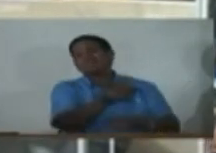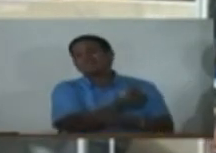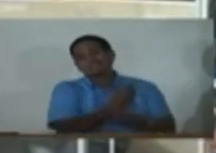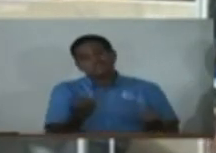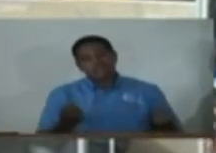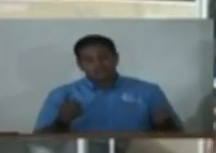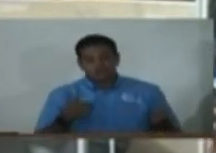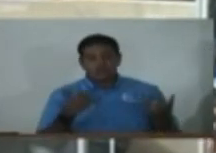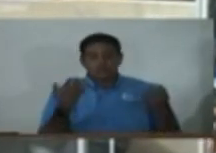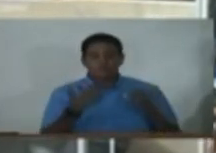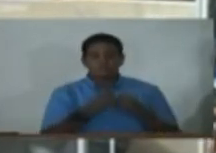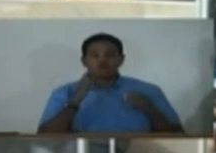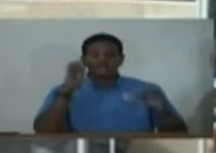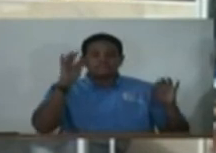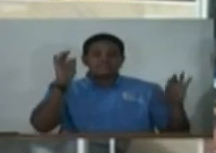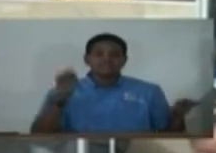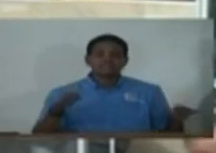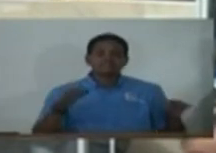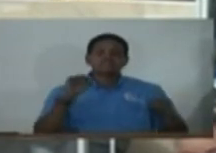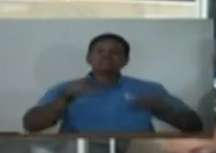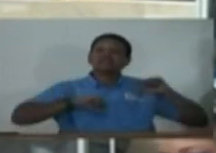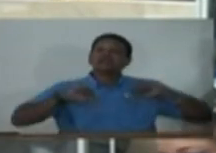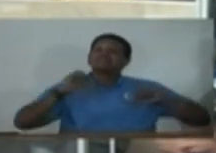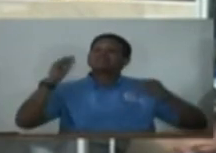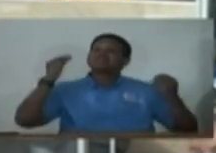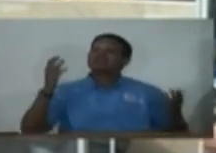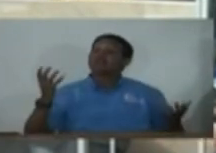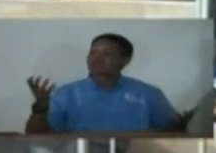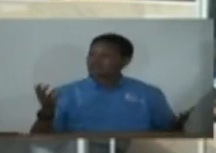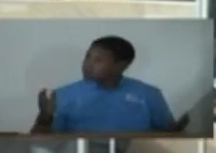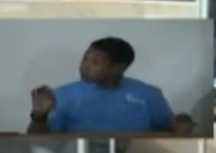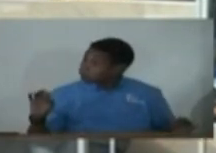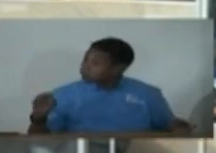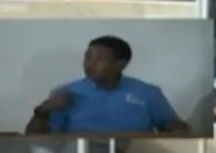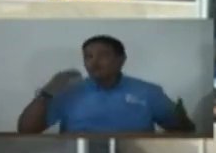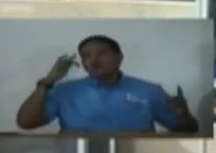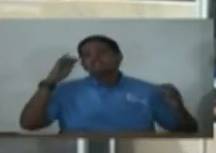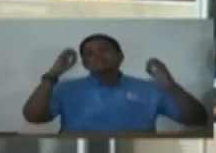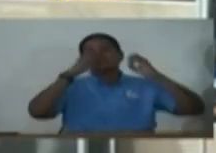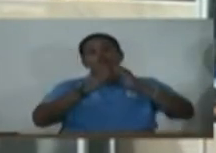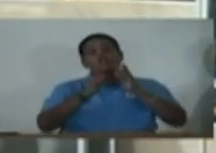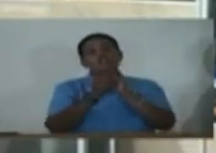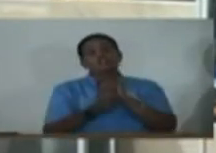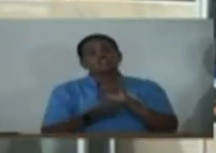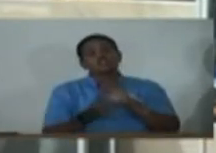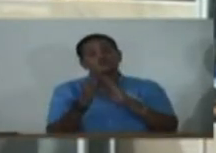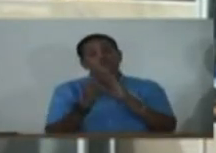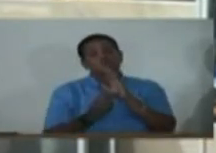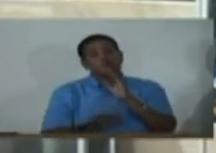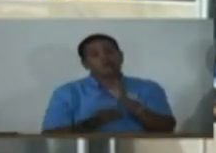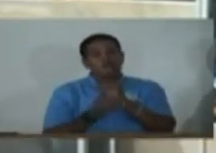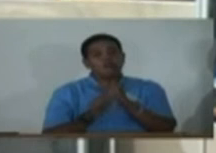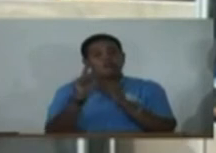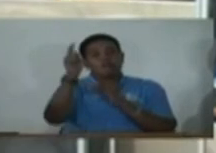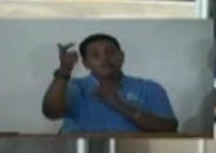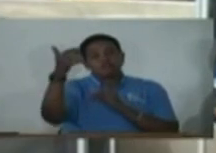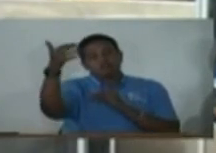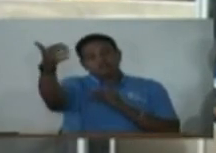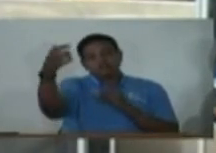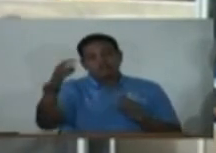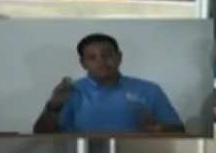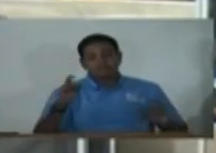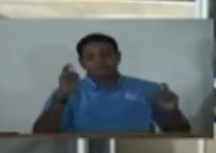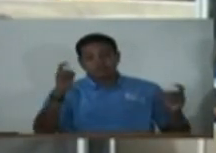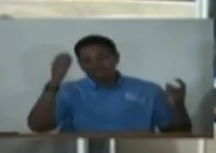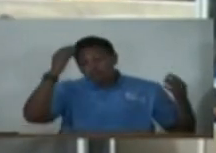await more definitive scientific data on this as we consider further changes to the protocols. Given